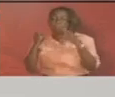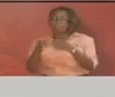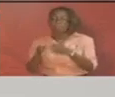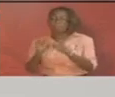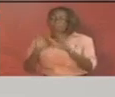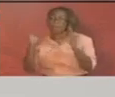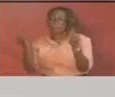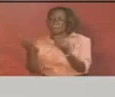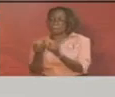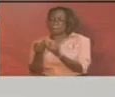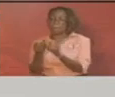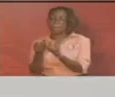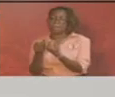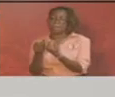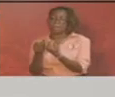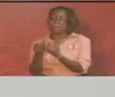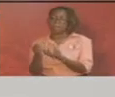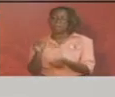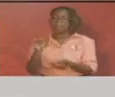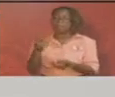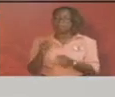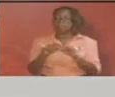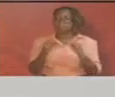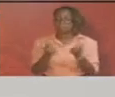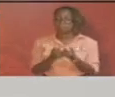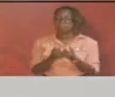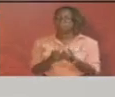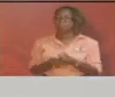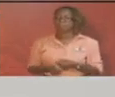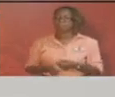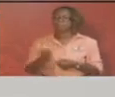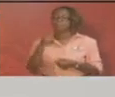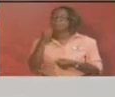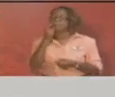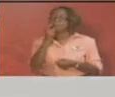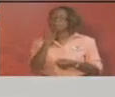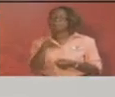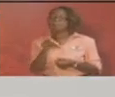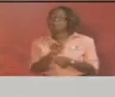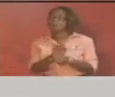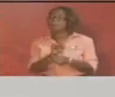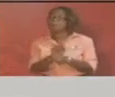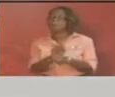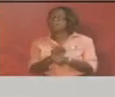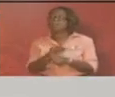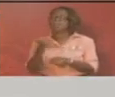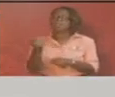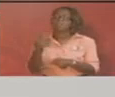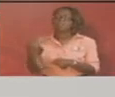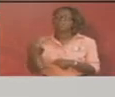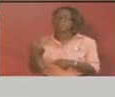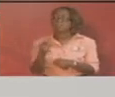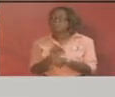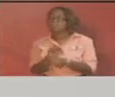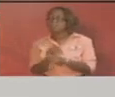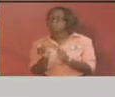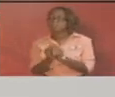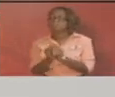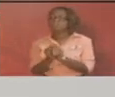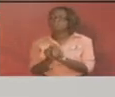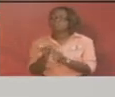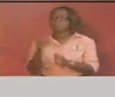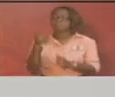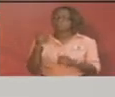will be people that you work with. So your workplace is also identified in most instances, as well as